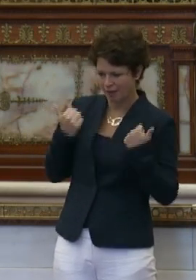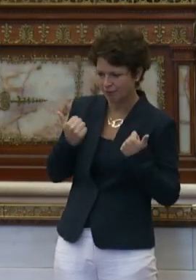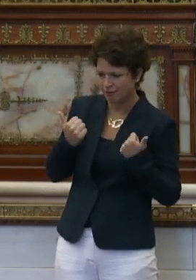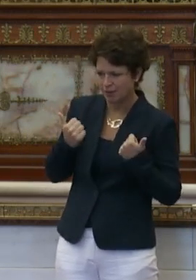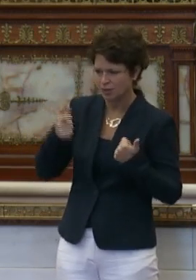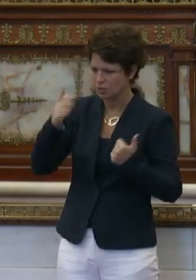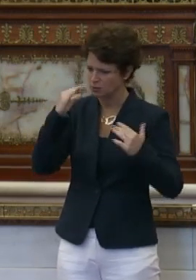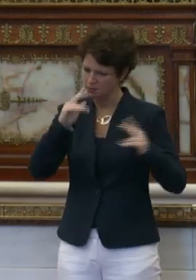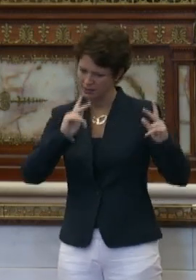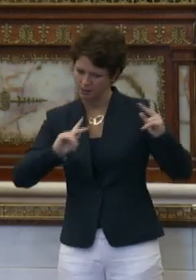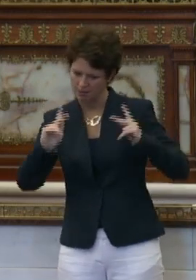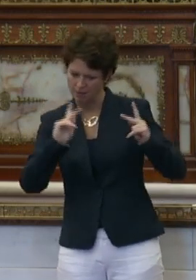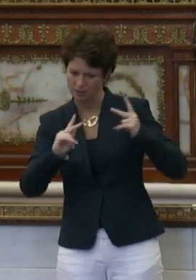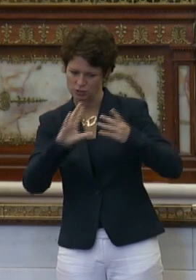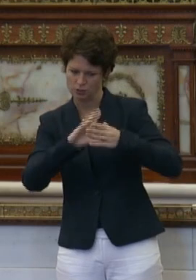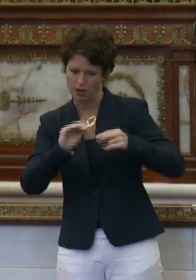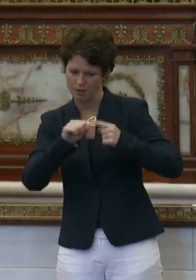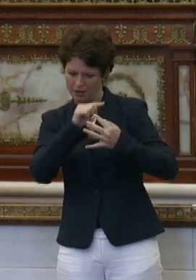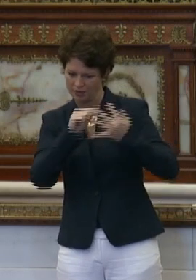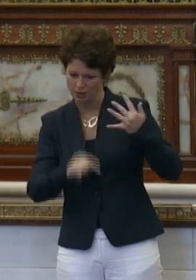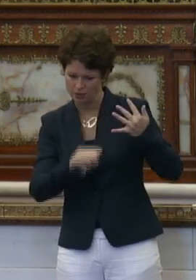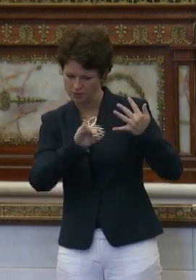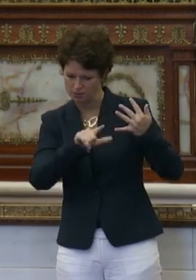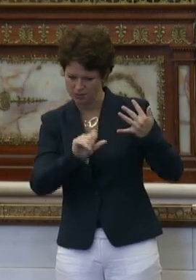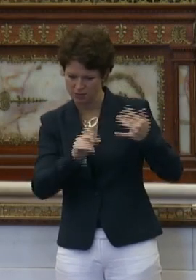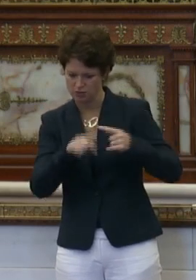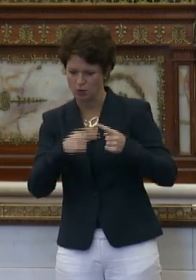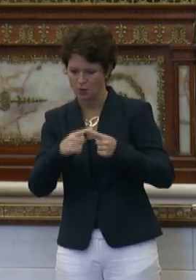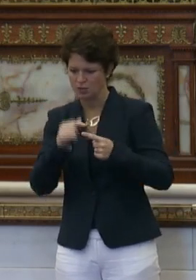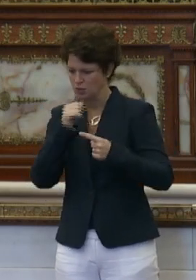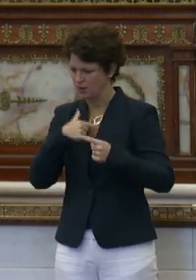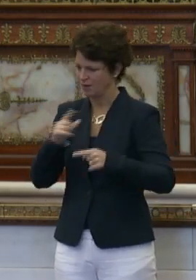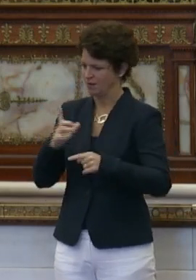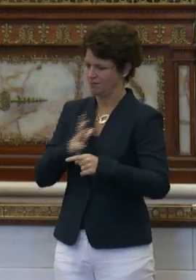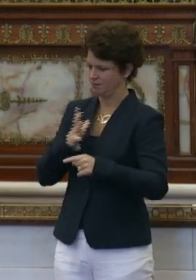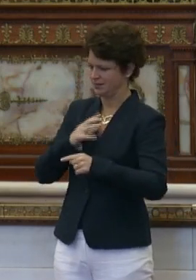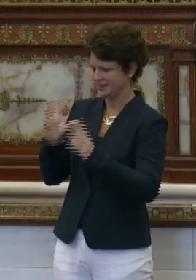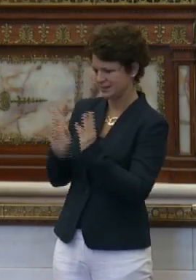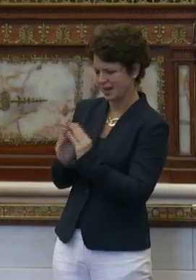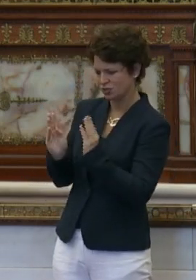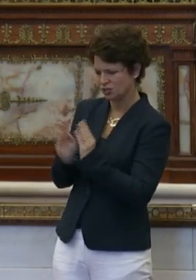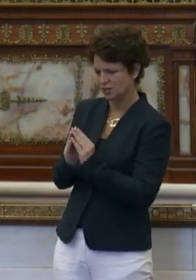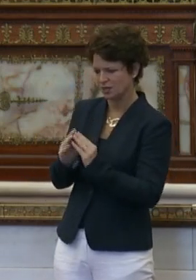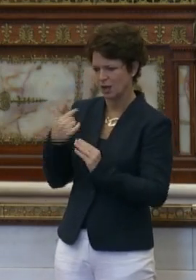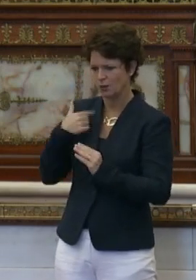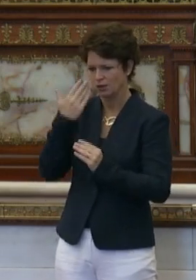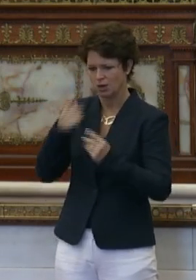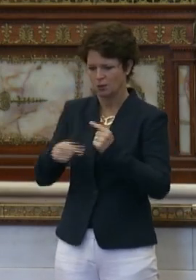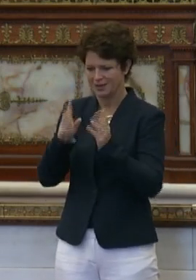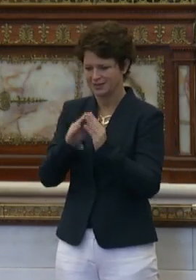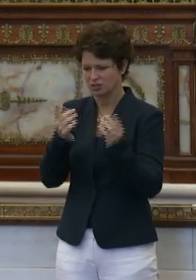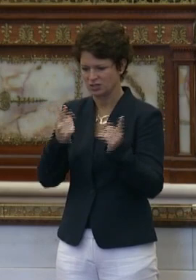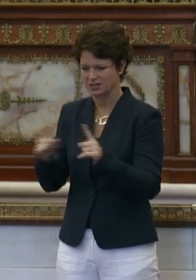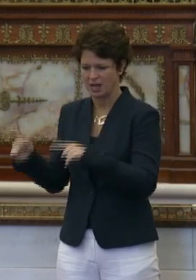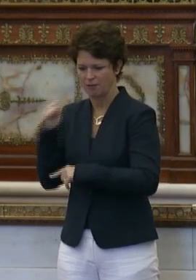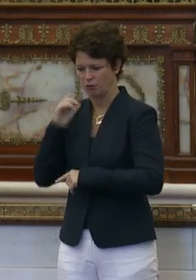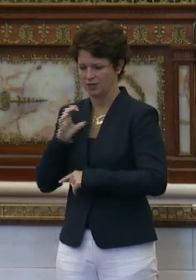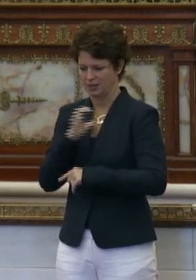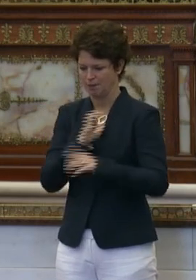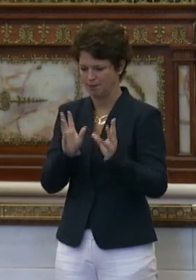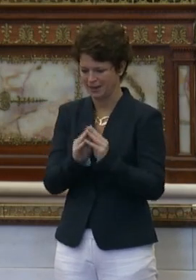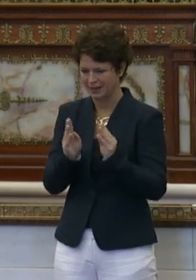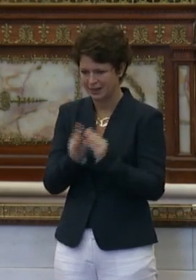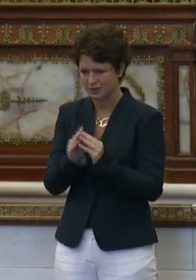the public to comment on these bills when you're not even having a session? And you don't even know when the sessions are being held for committees to